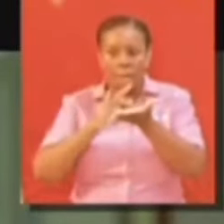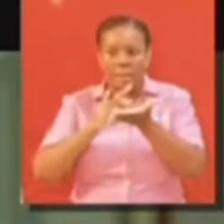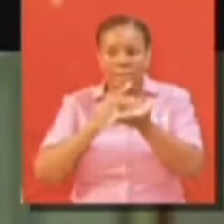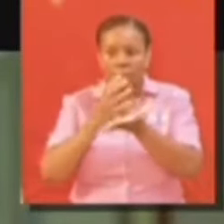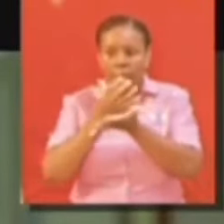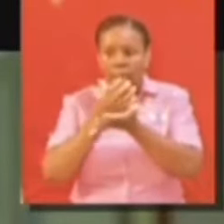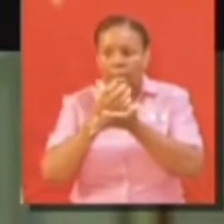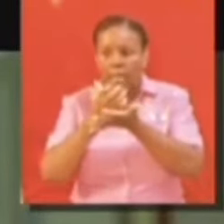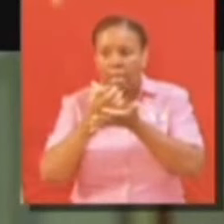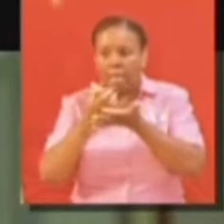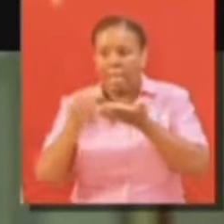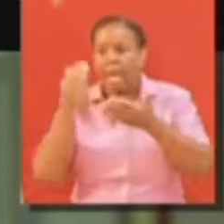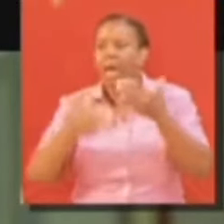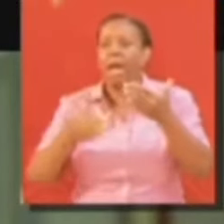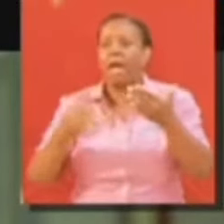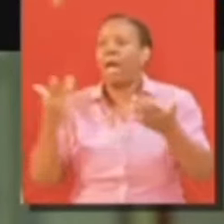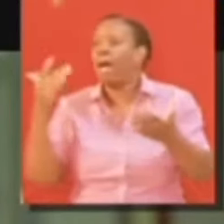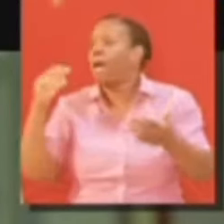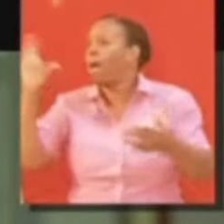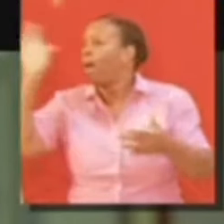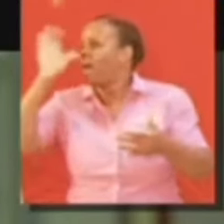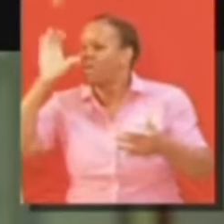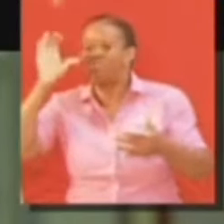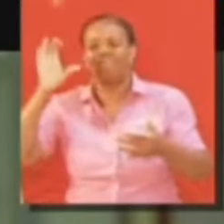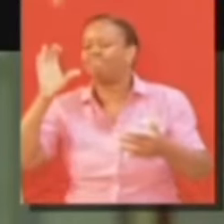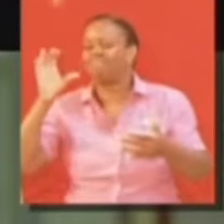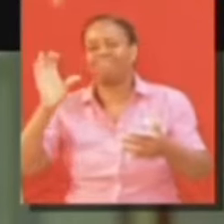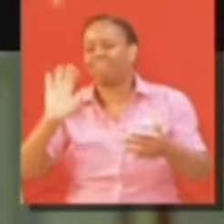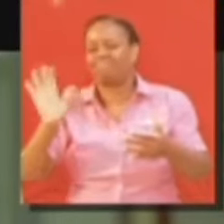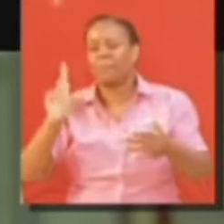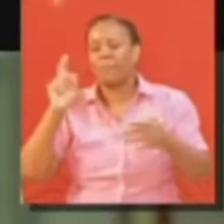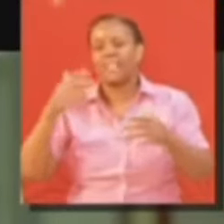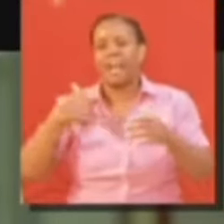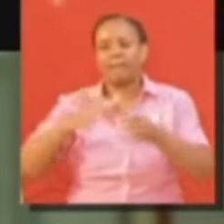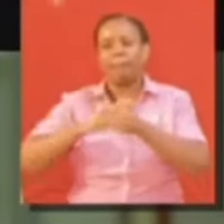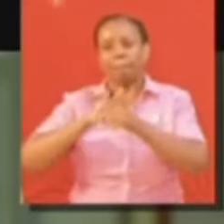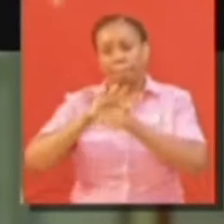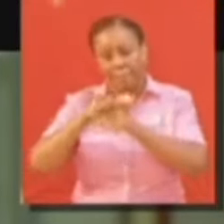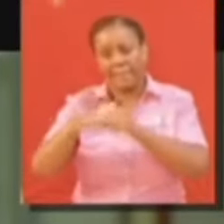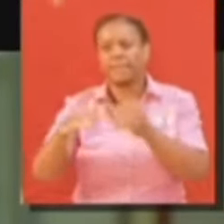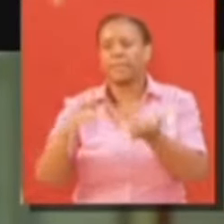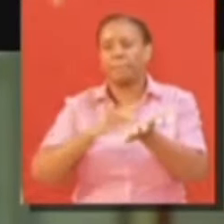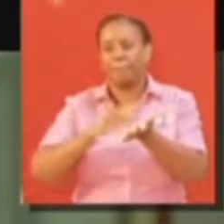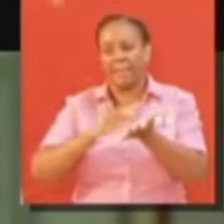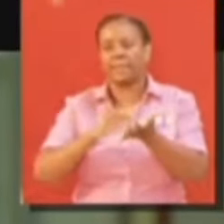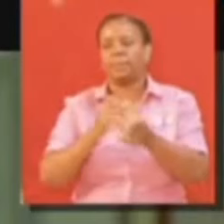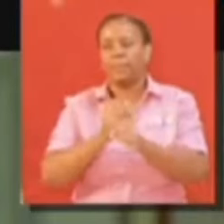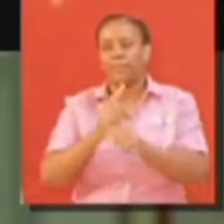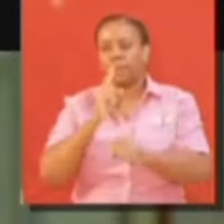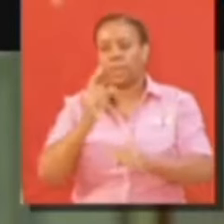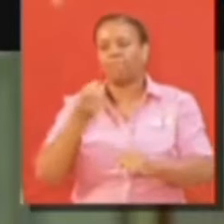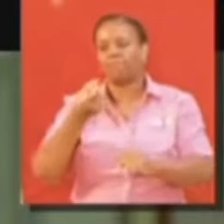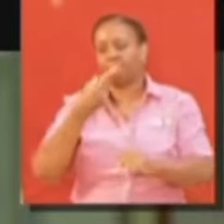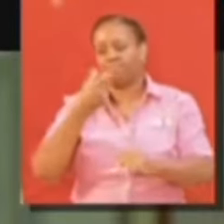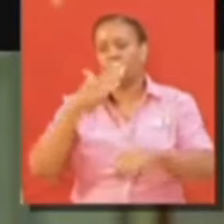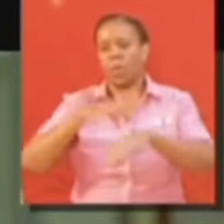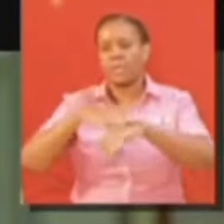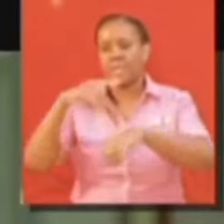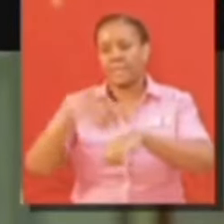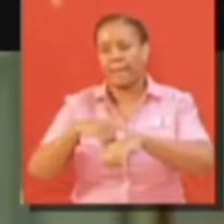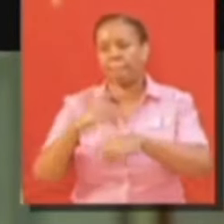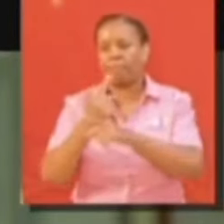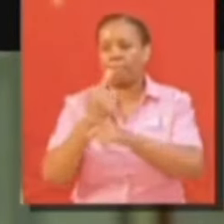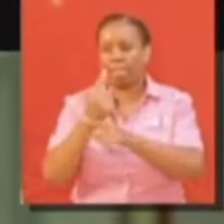per health condition. Do not cheat. For to cheat means you put your body in a difficulty to